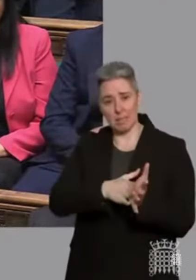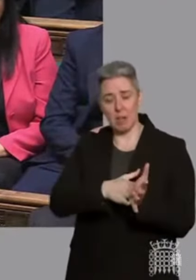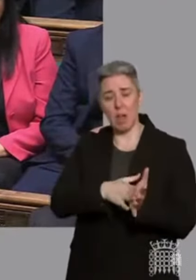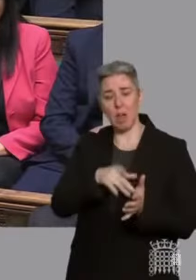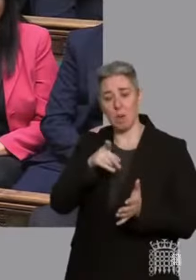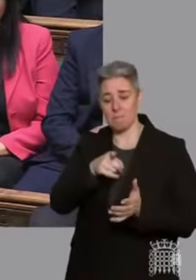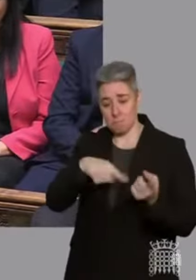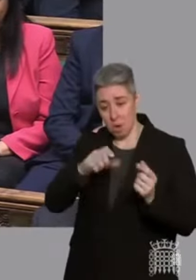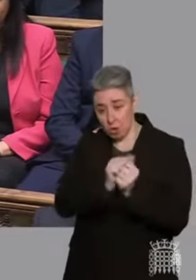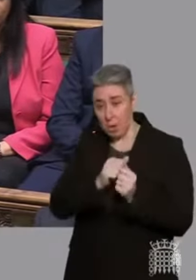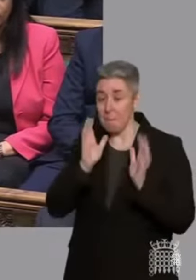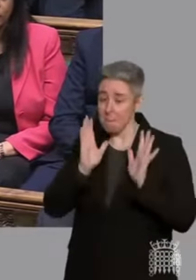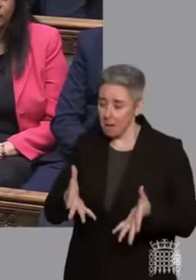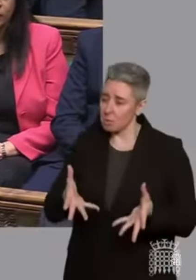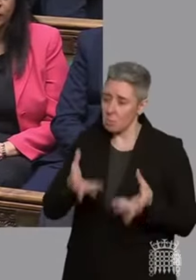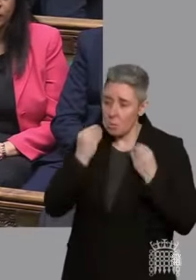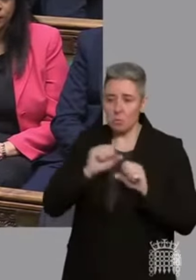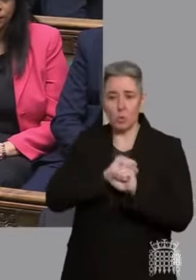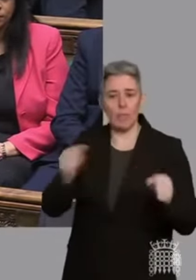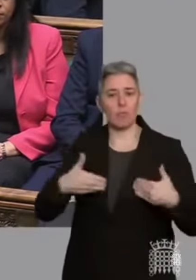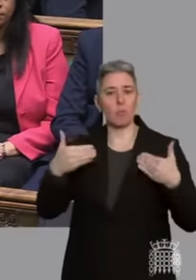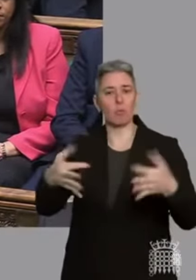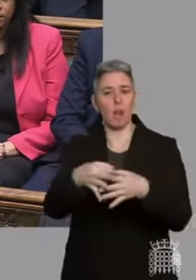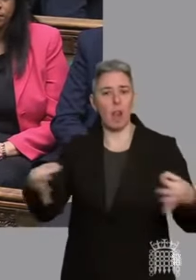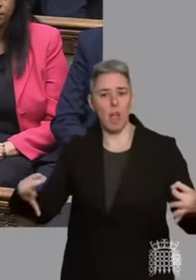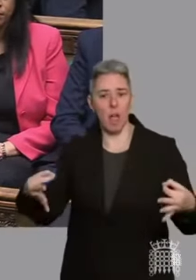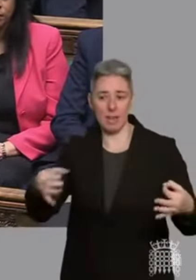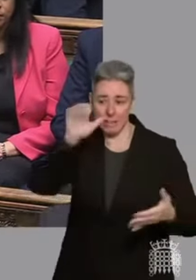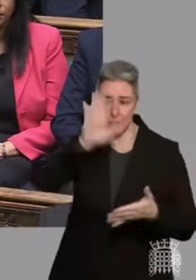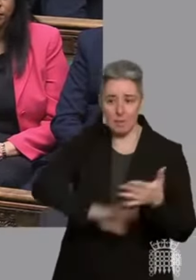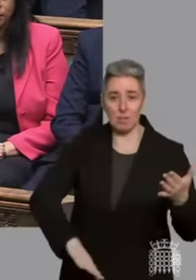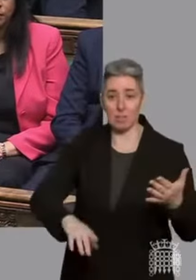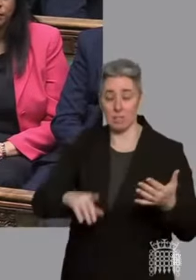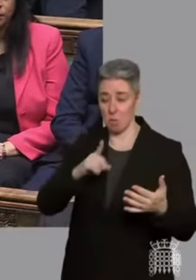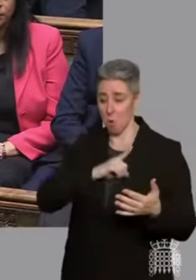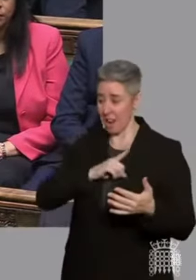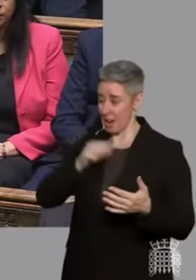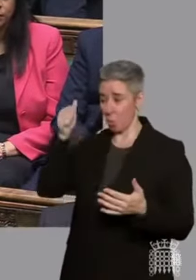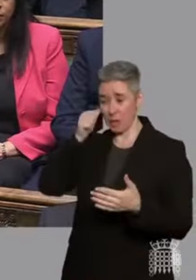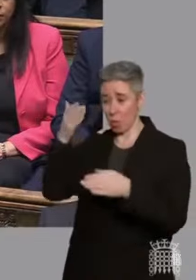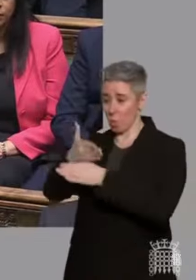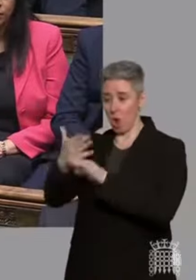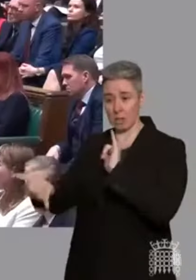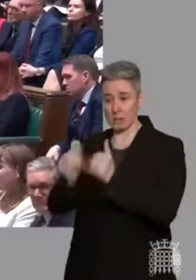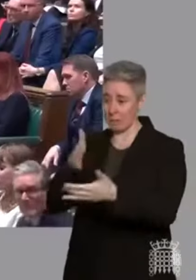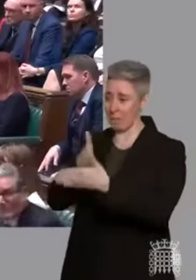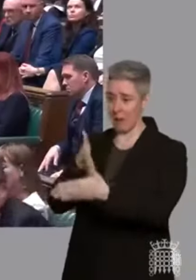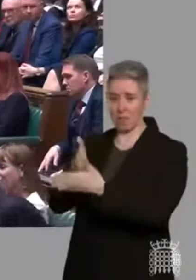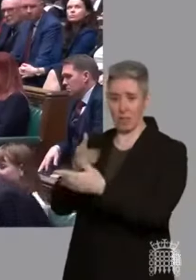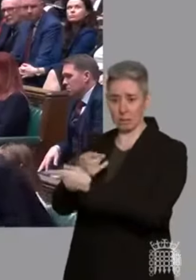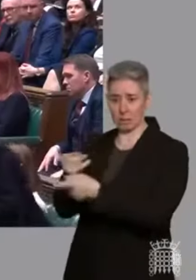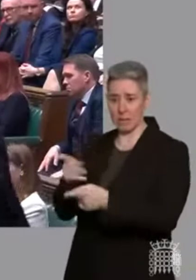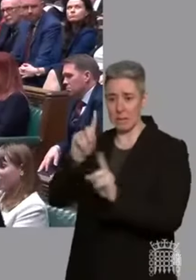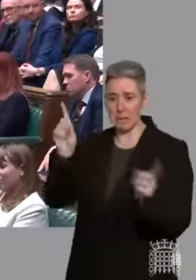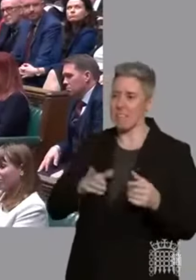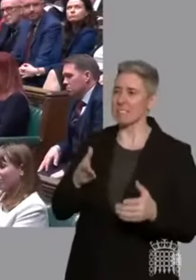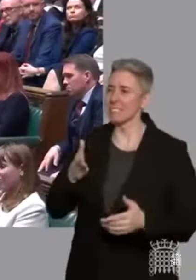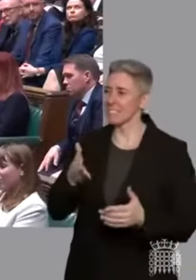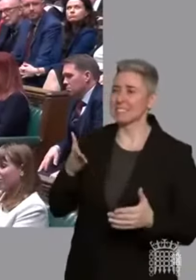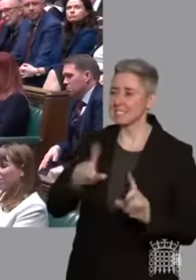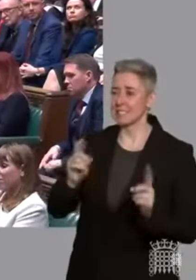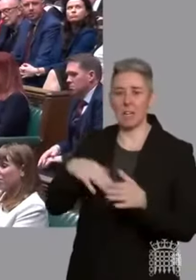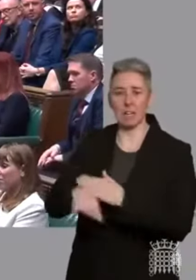the barriers to work that keep people locked out of jobs, and will he visit these teams with me to see the work they do? Well,